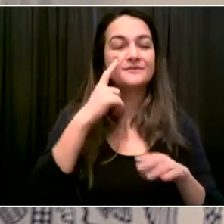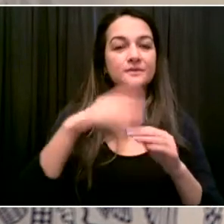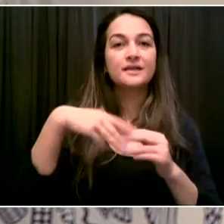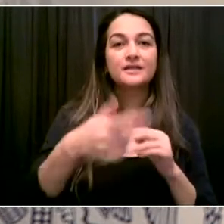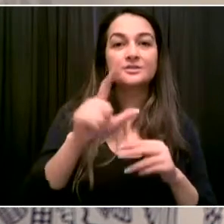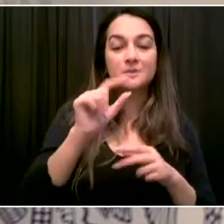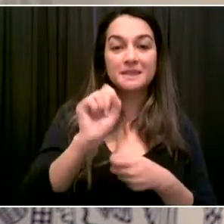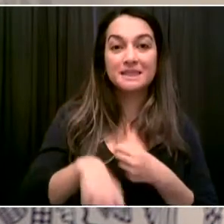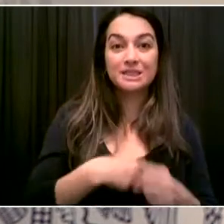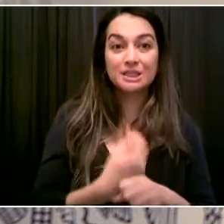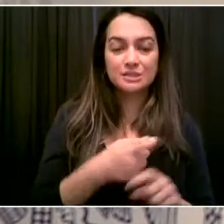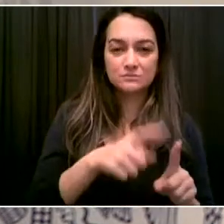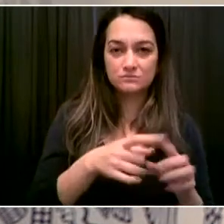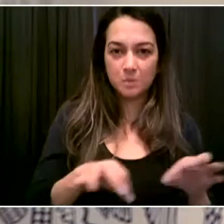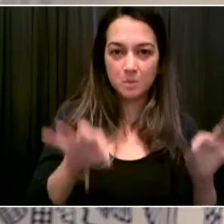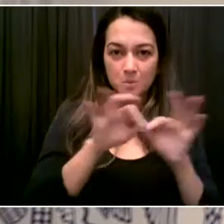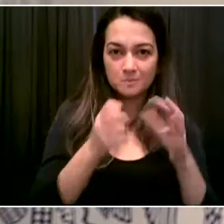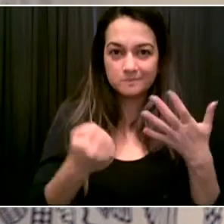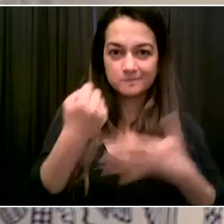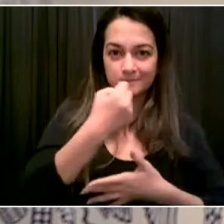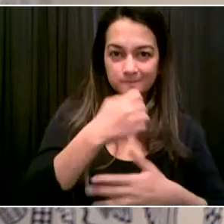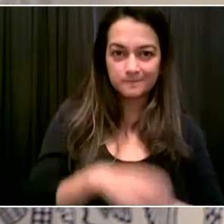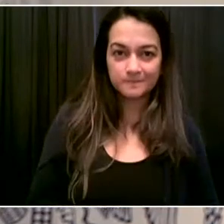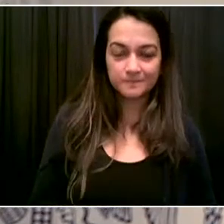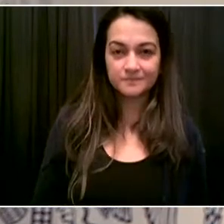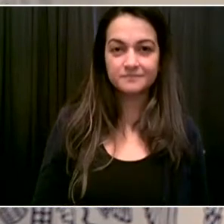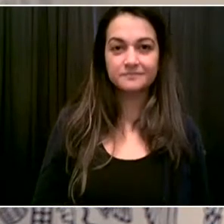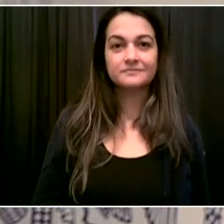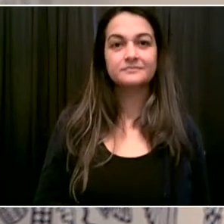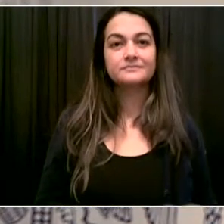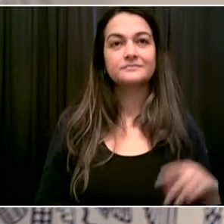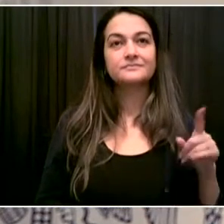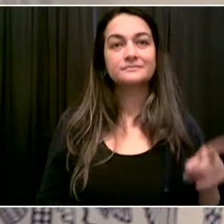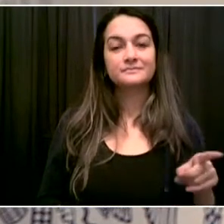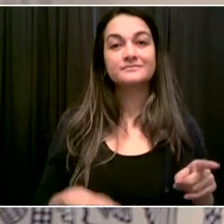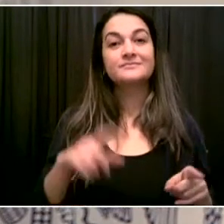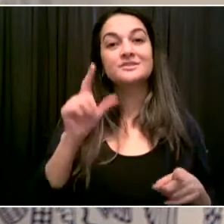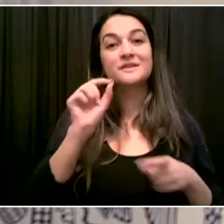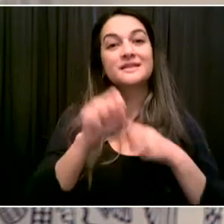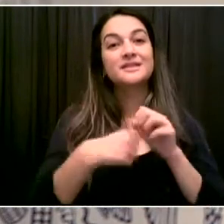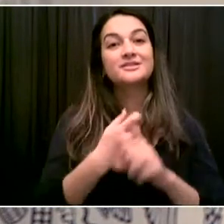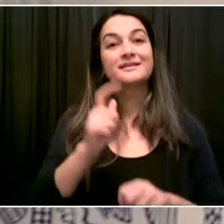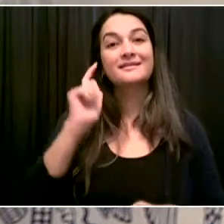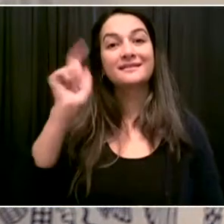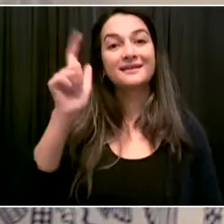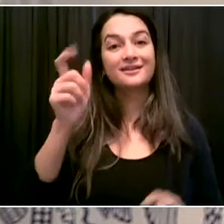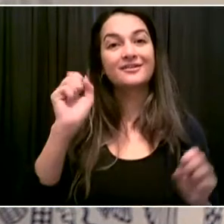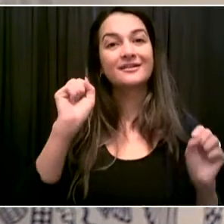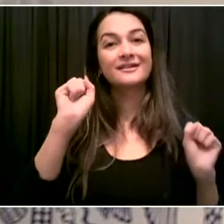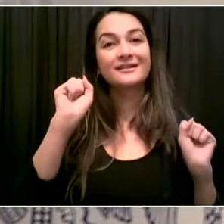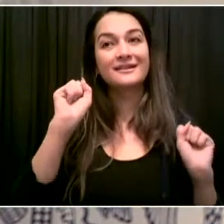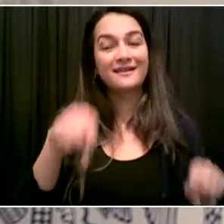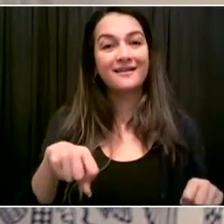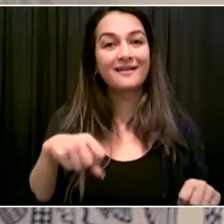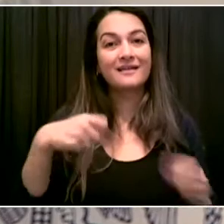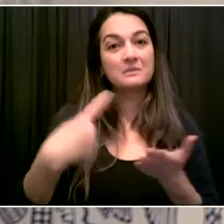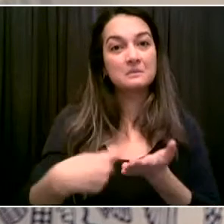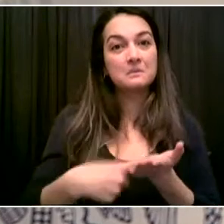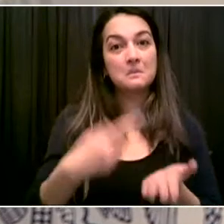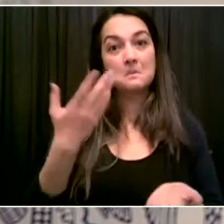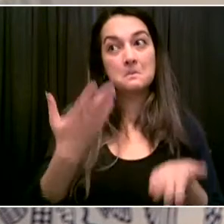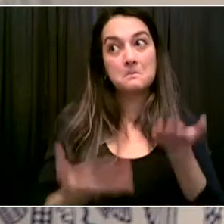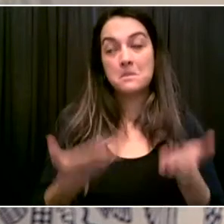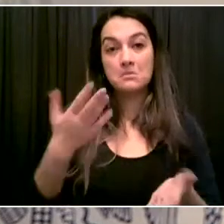not be necessary, I think that's a very, very productive conversation. But to do that, let's go at the root causes. Let's find